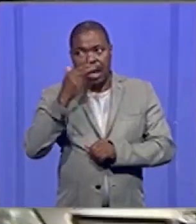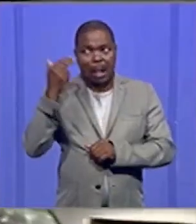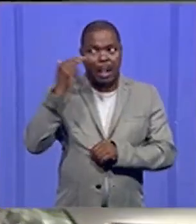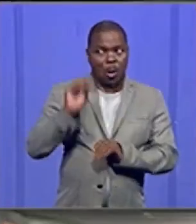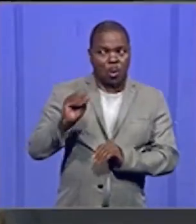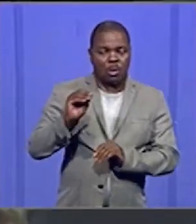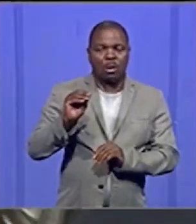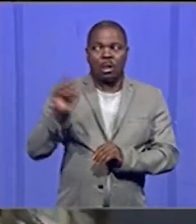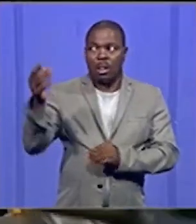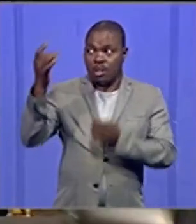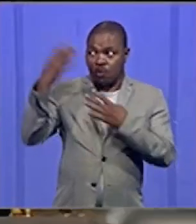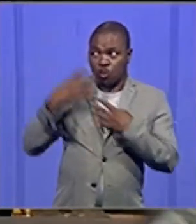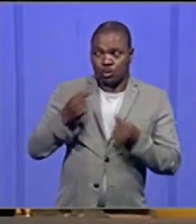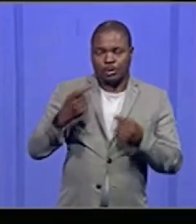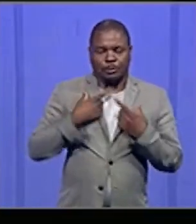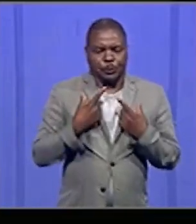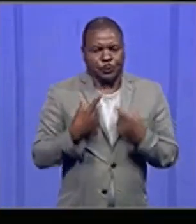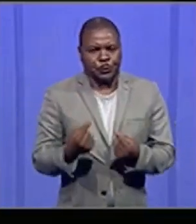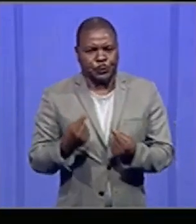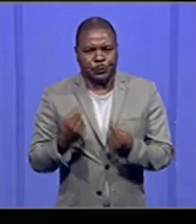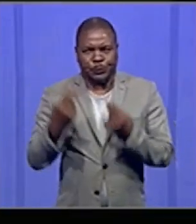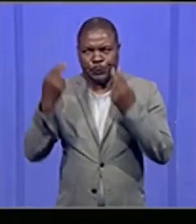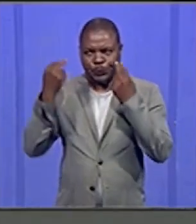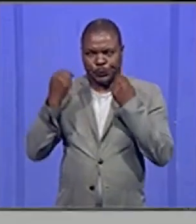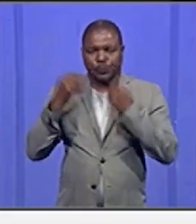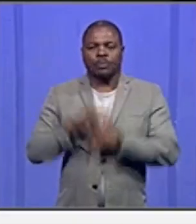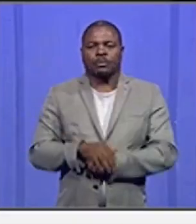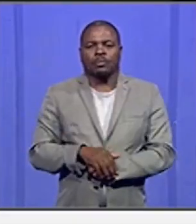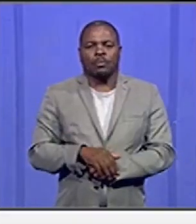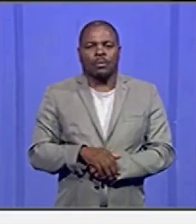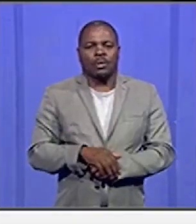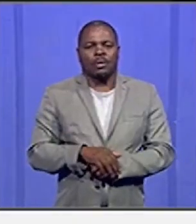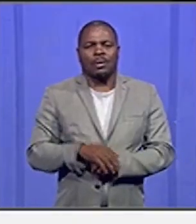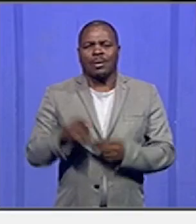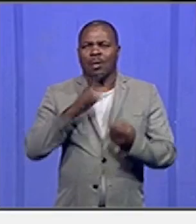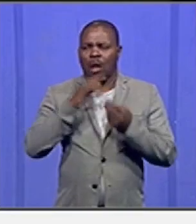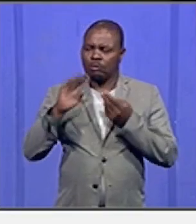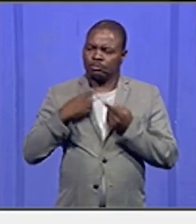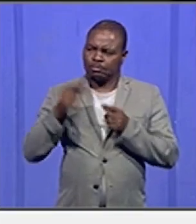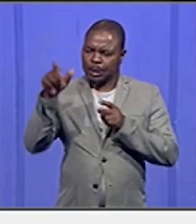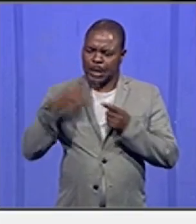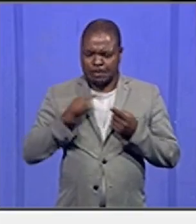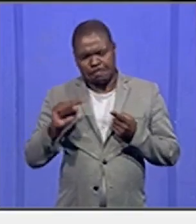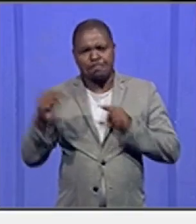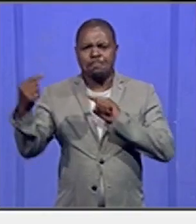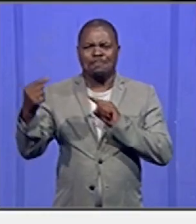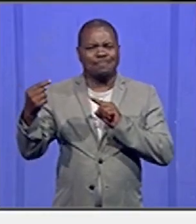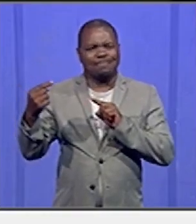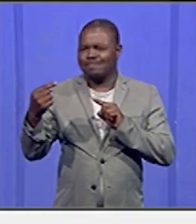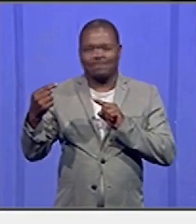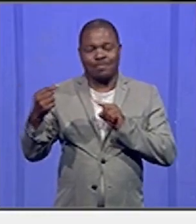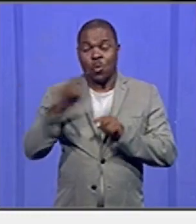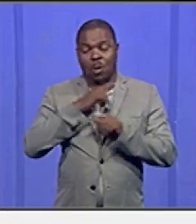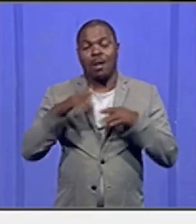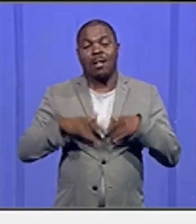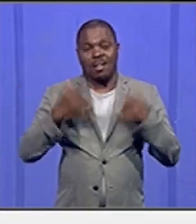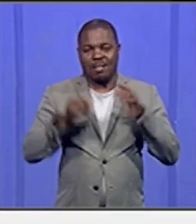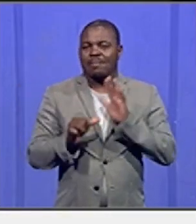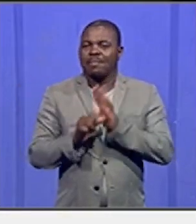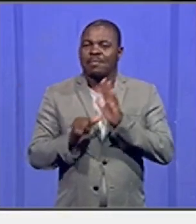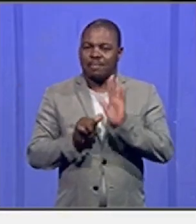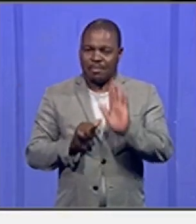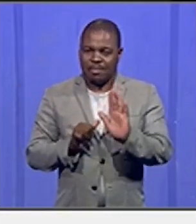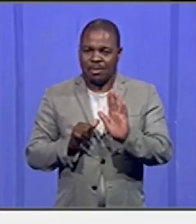jaaka o laelwa ke batlhasedi. I do not agree with an attitude of confrontation towards the perpetrators. Your life is worth more than